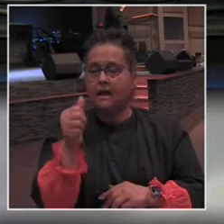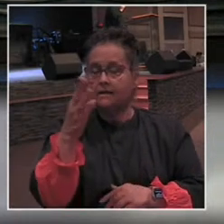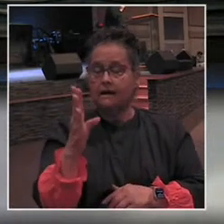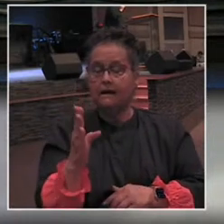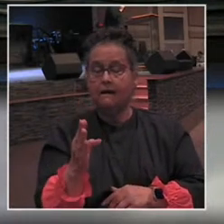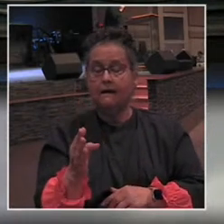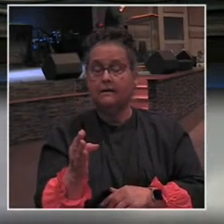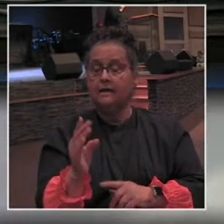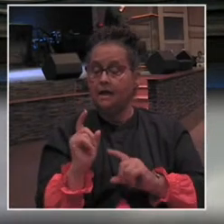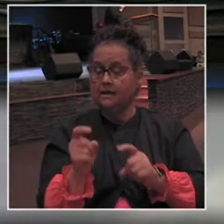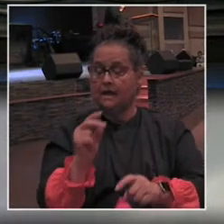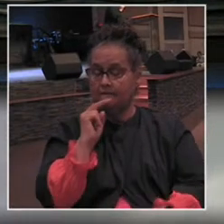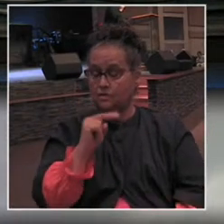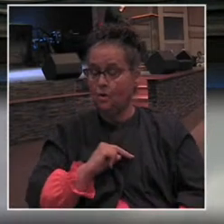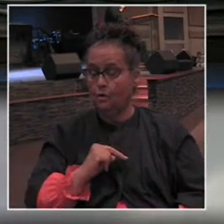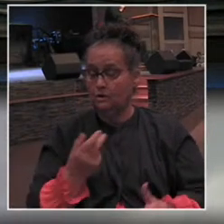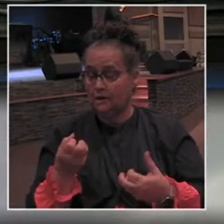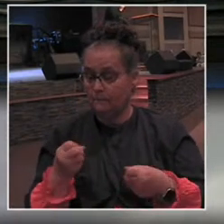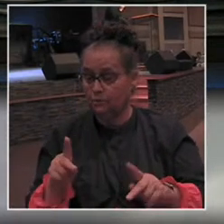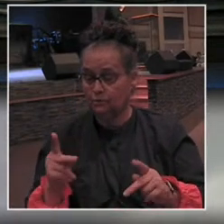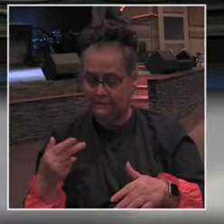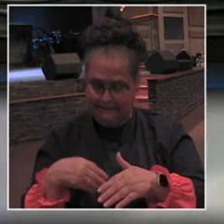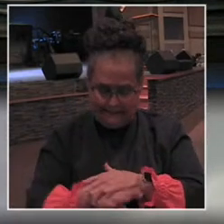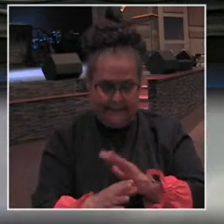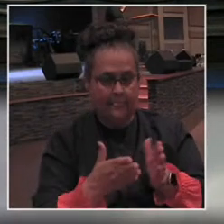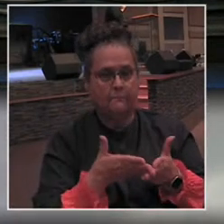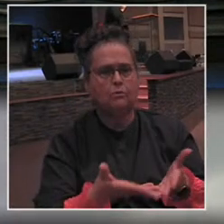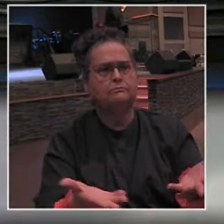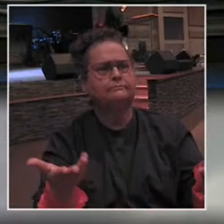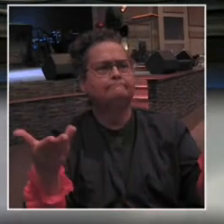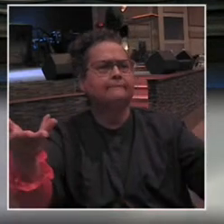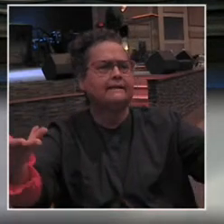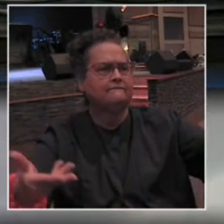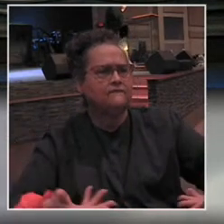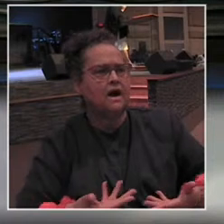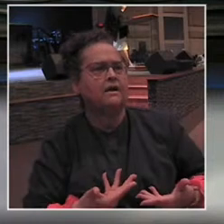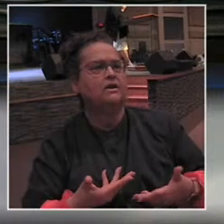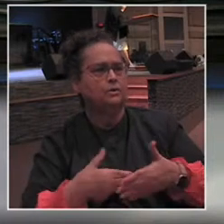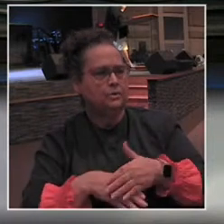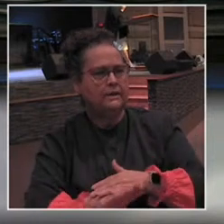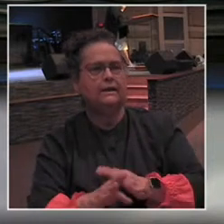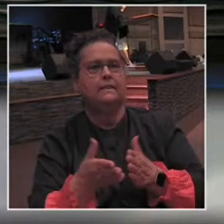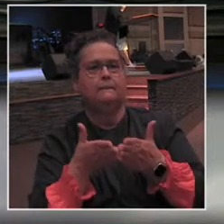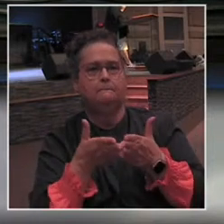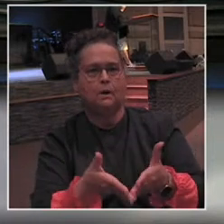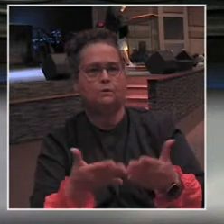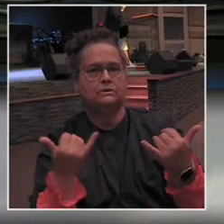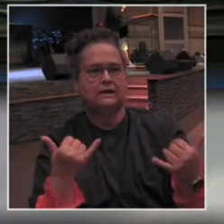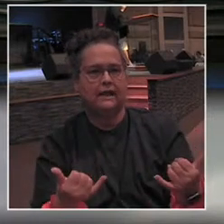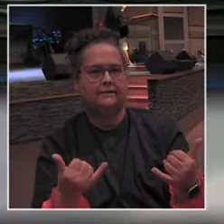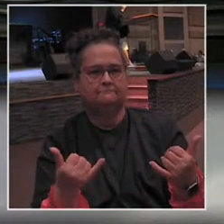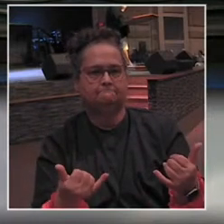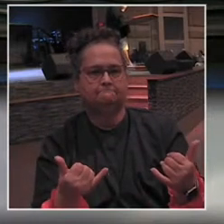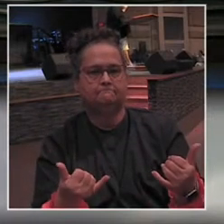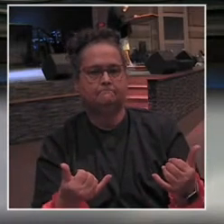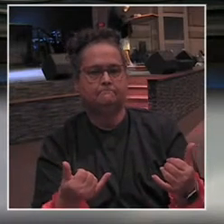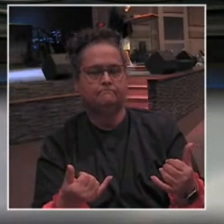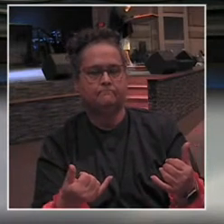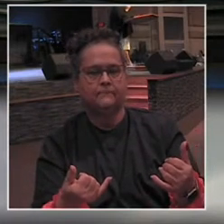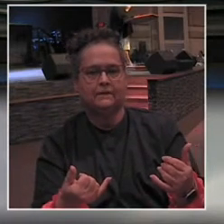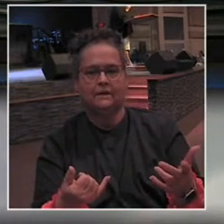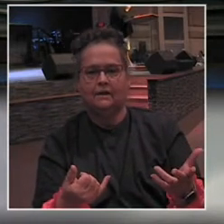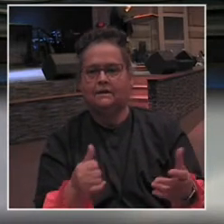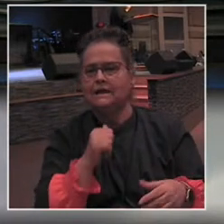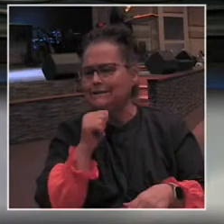gave Noah a chance to get in the boat, he's inviting you to get into the boat today too. He isn't really